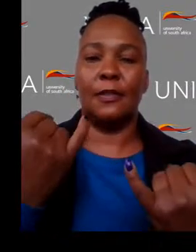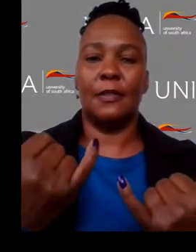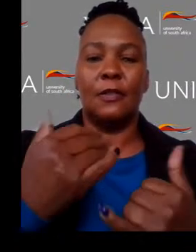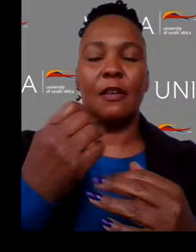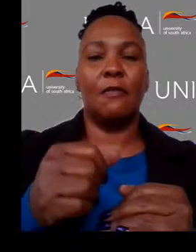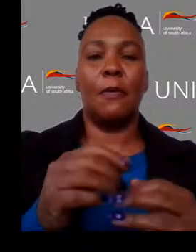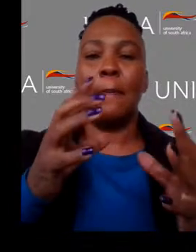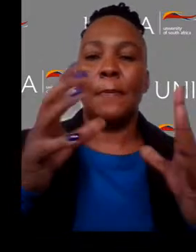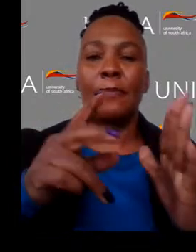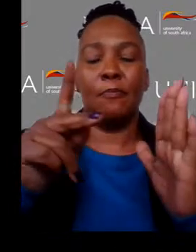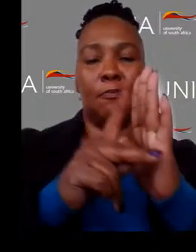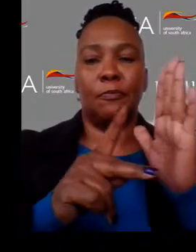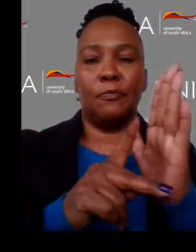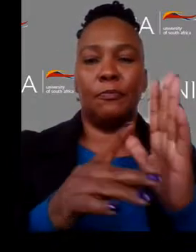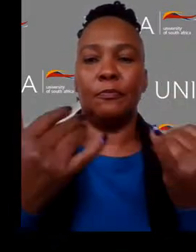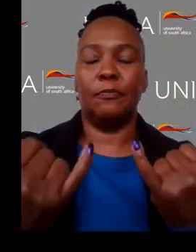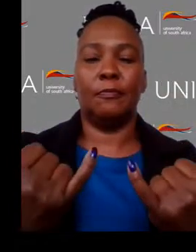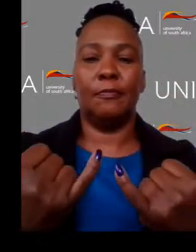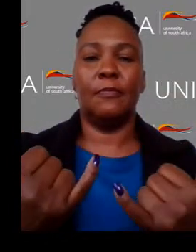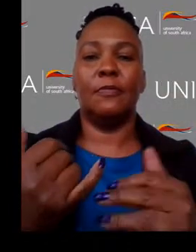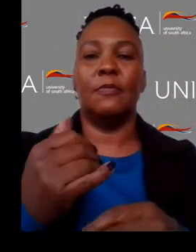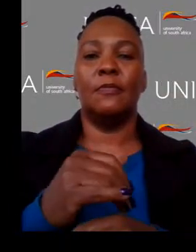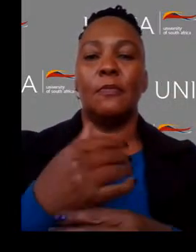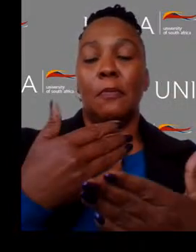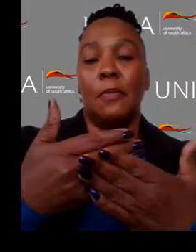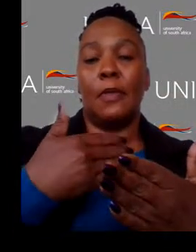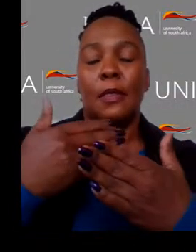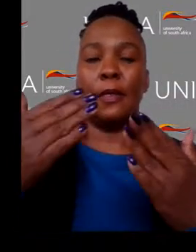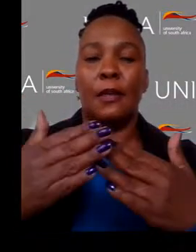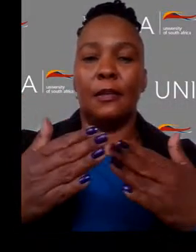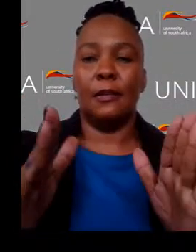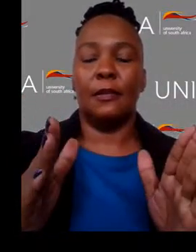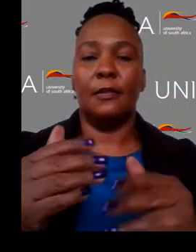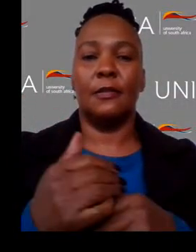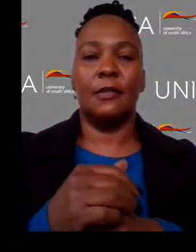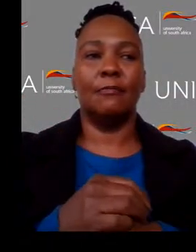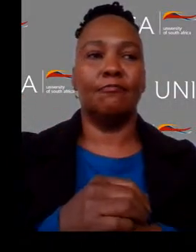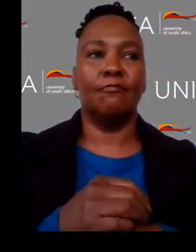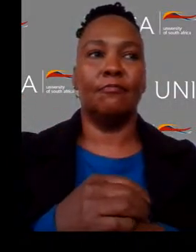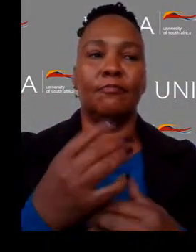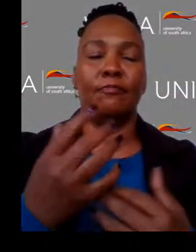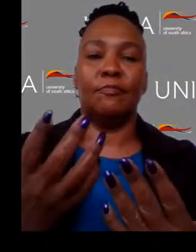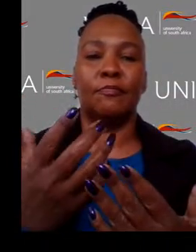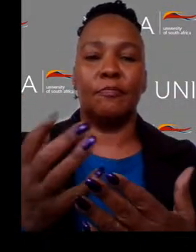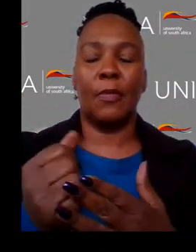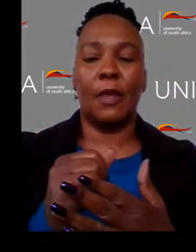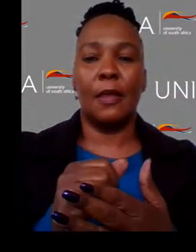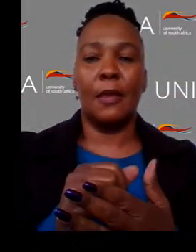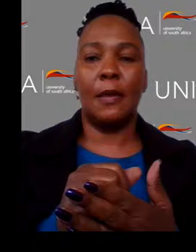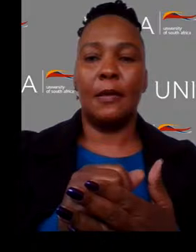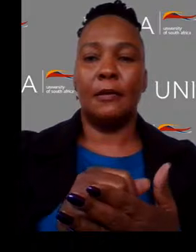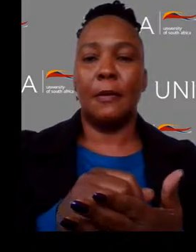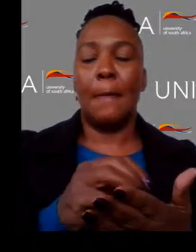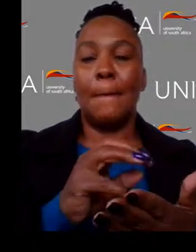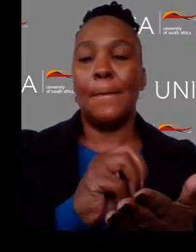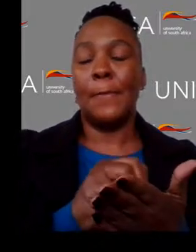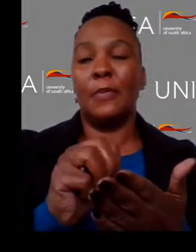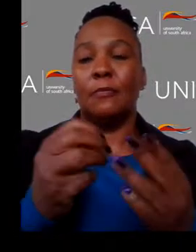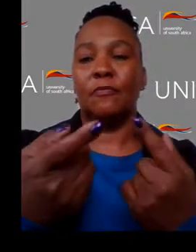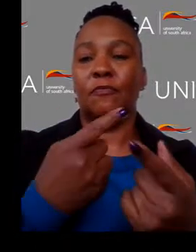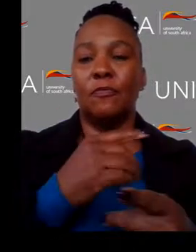program to work through. But before we get started, let's just get a message from our Executive Director